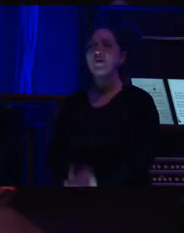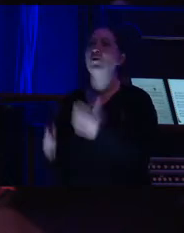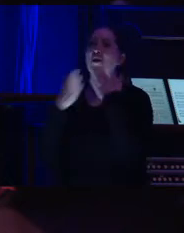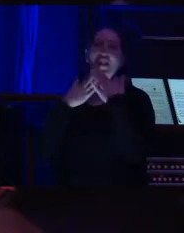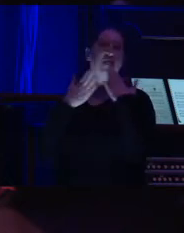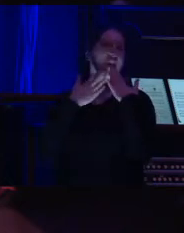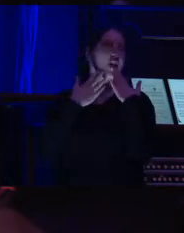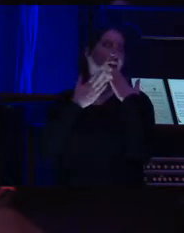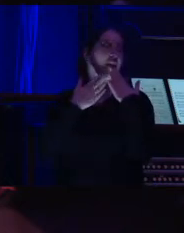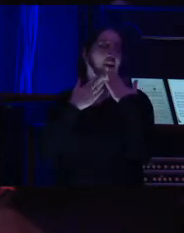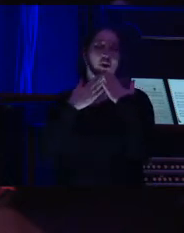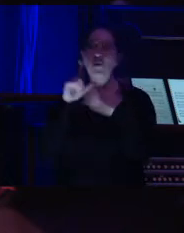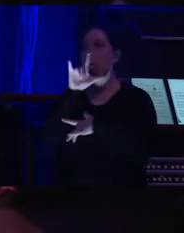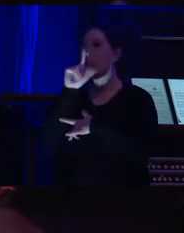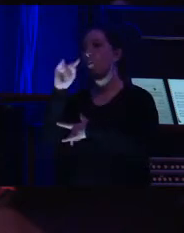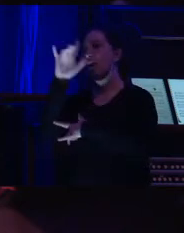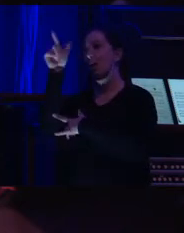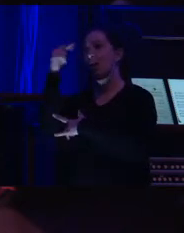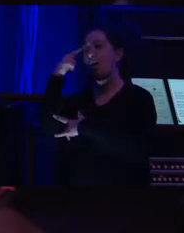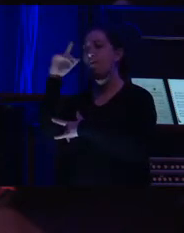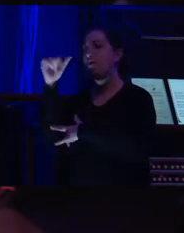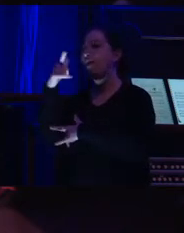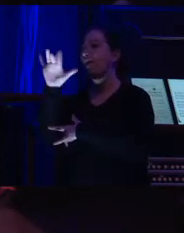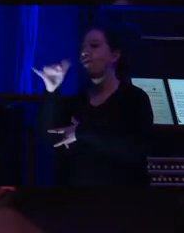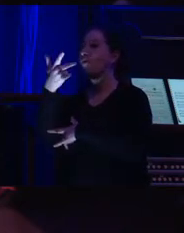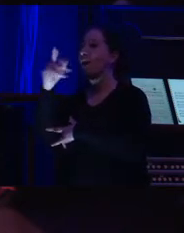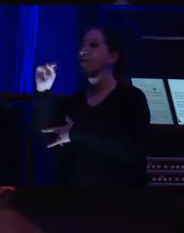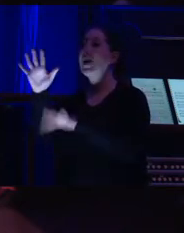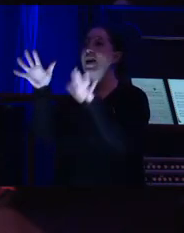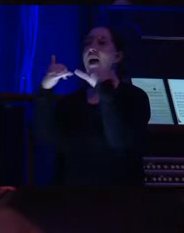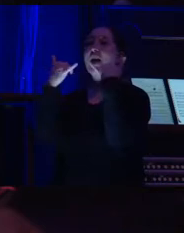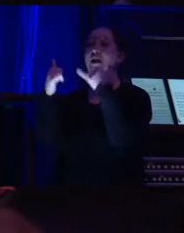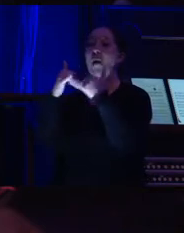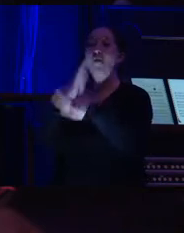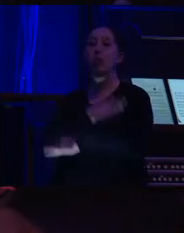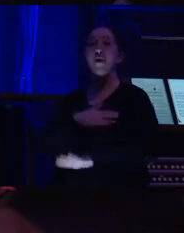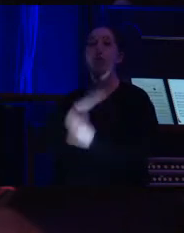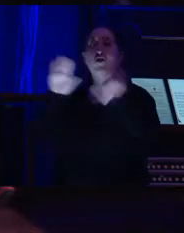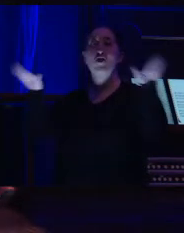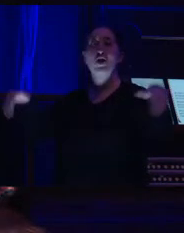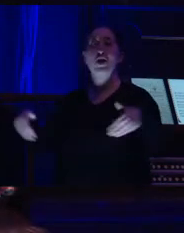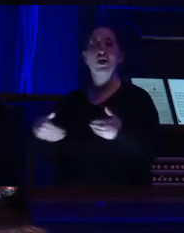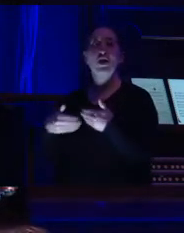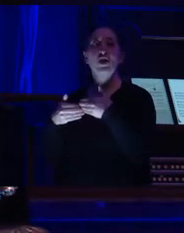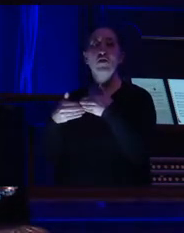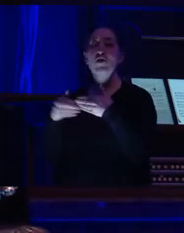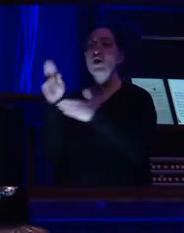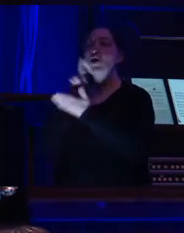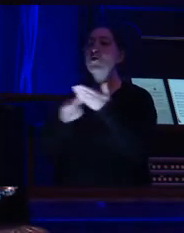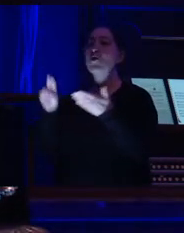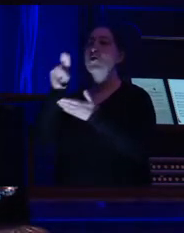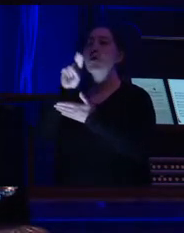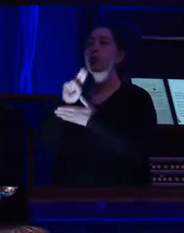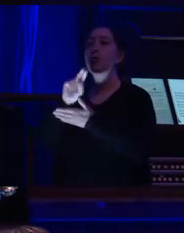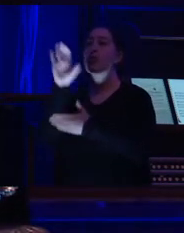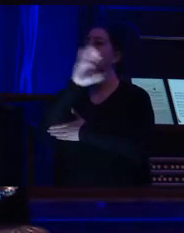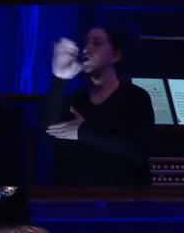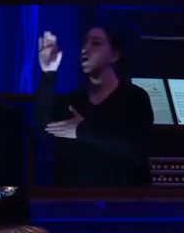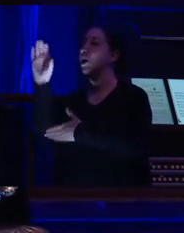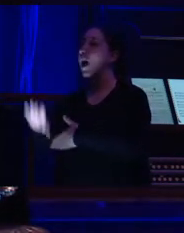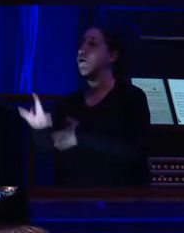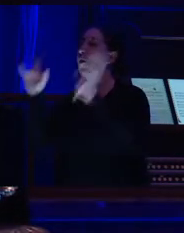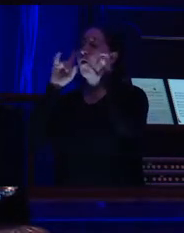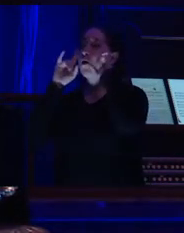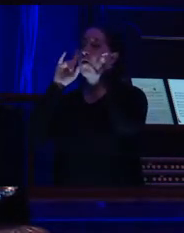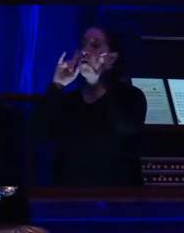Thank you, Lieutenant Governor Gilchrist. I now have the pleasure of introducing University of Chicago